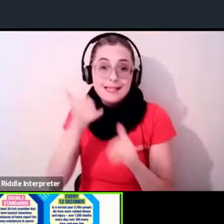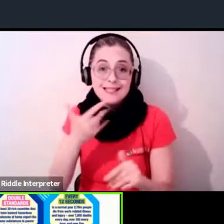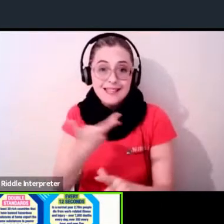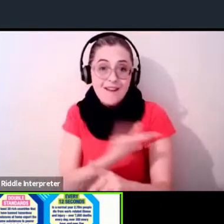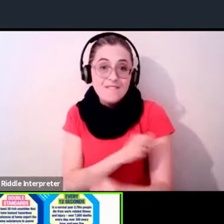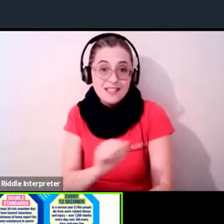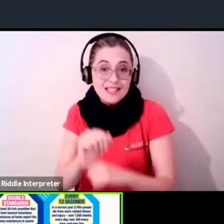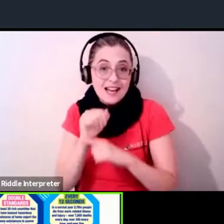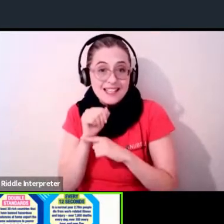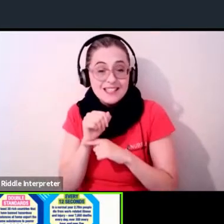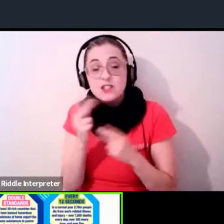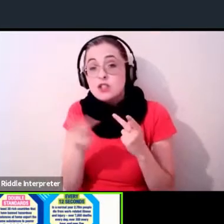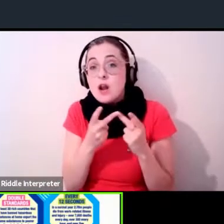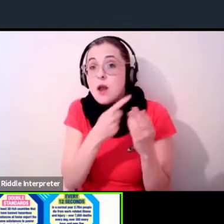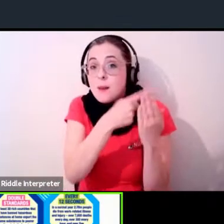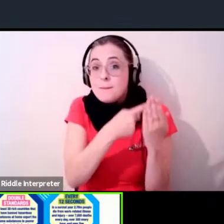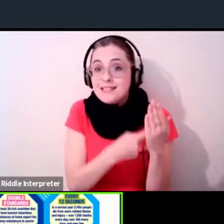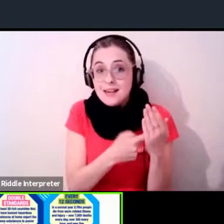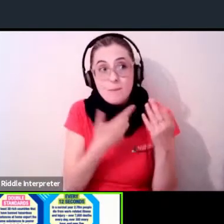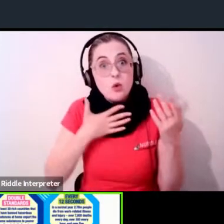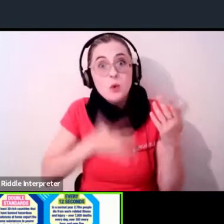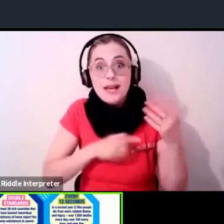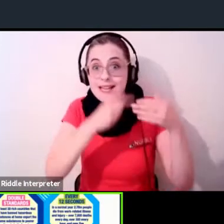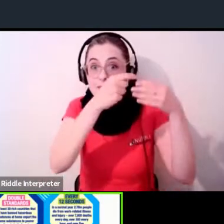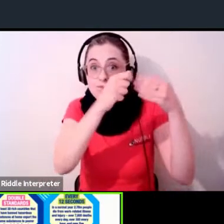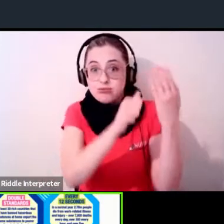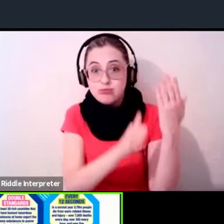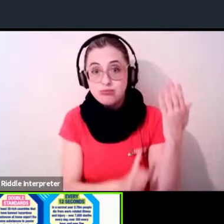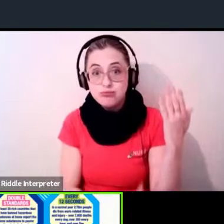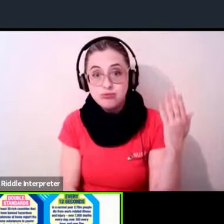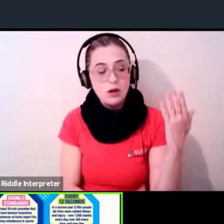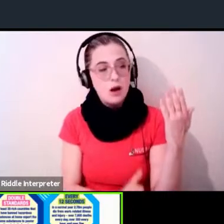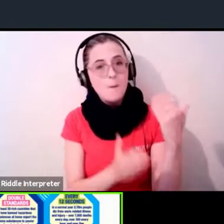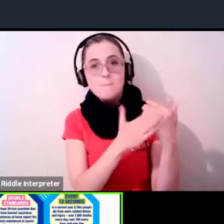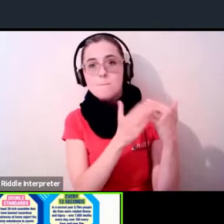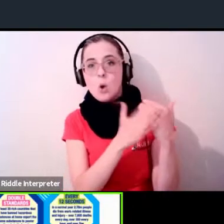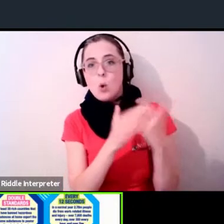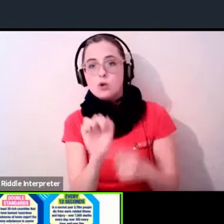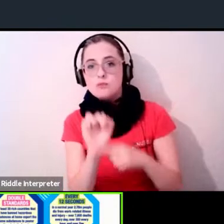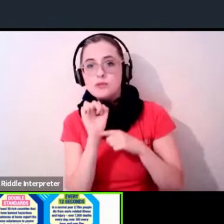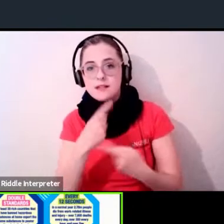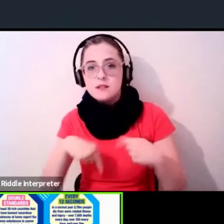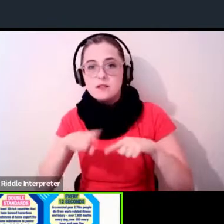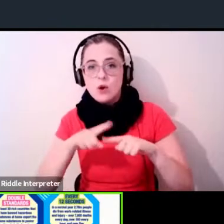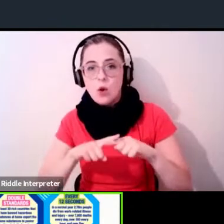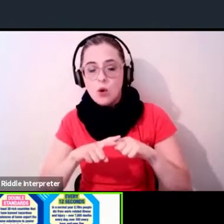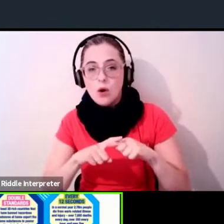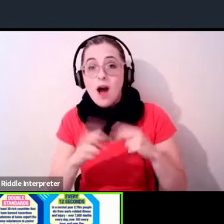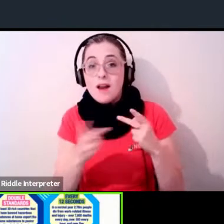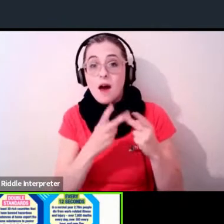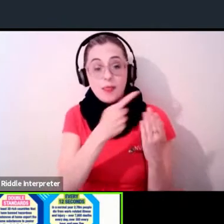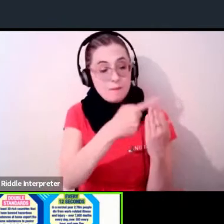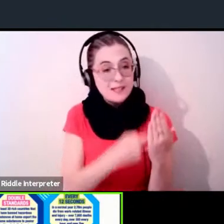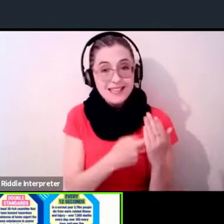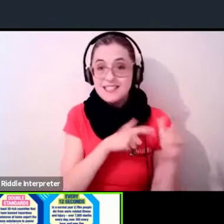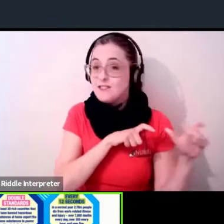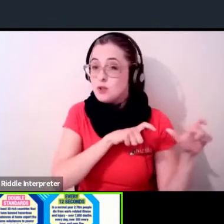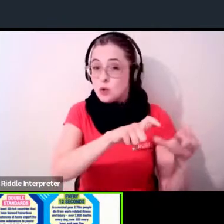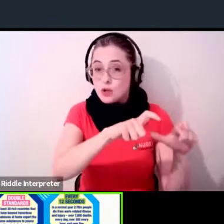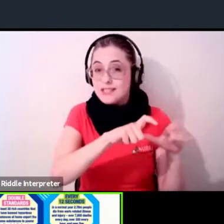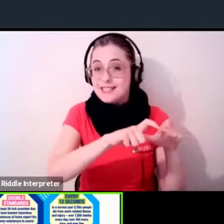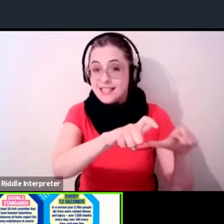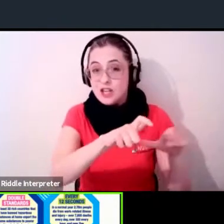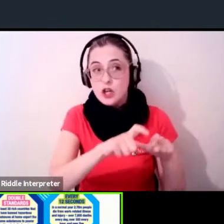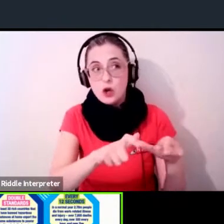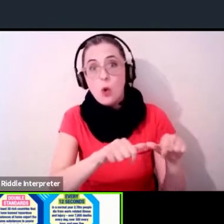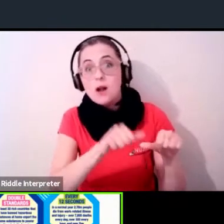just another mitigation in the list necessary to protect us all. And all other mitigations must stand until we're in a much safer place